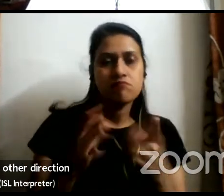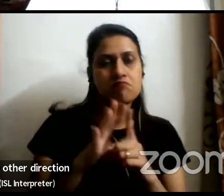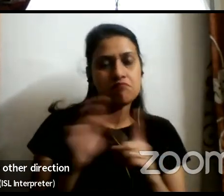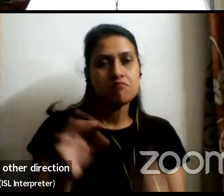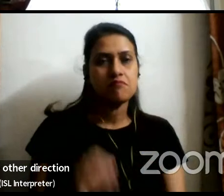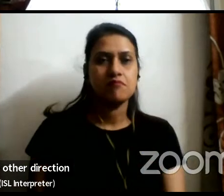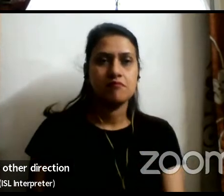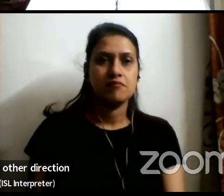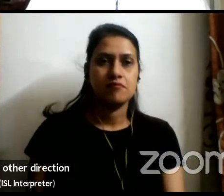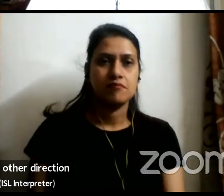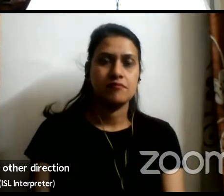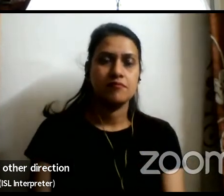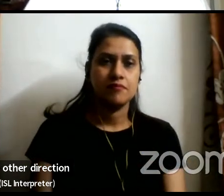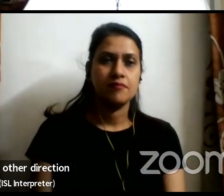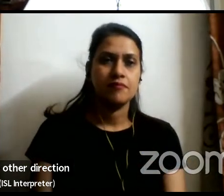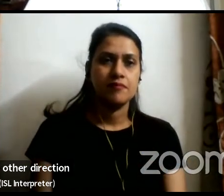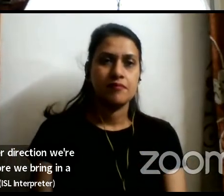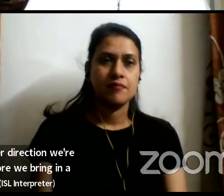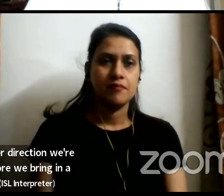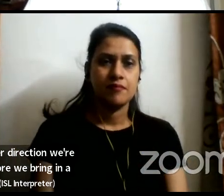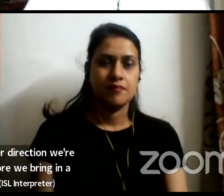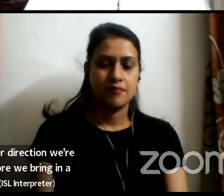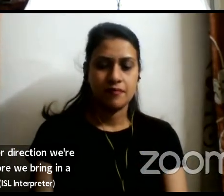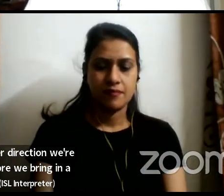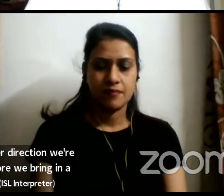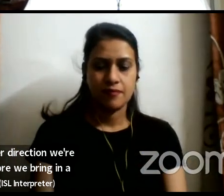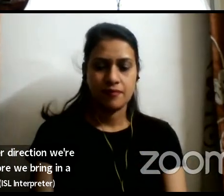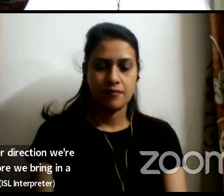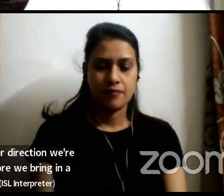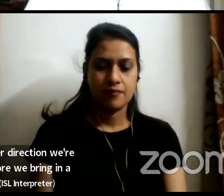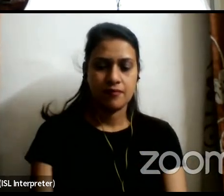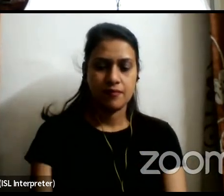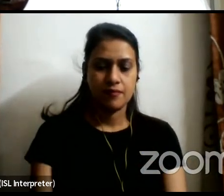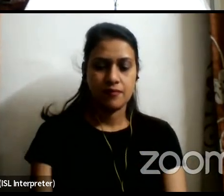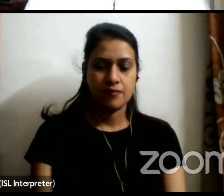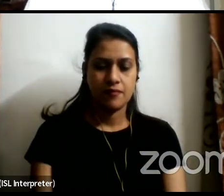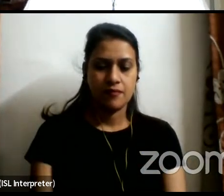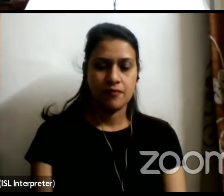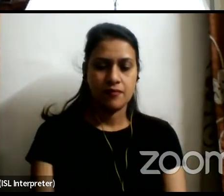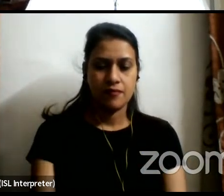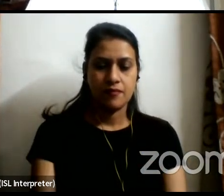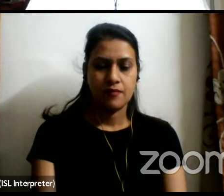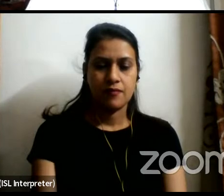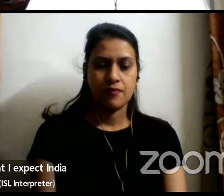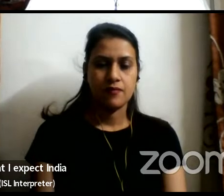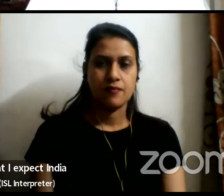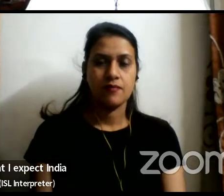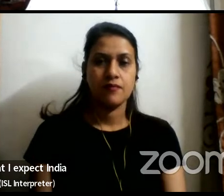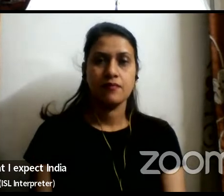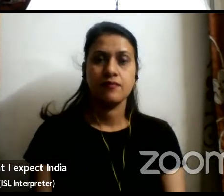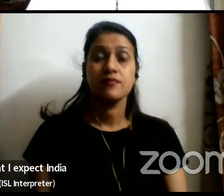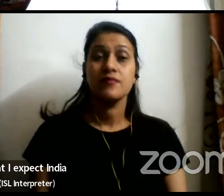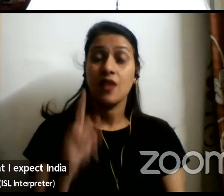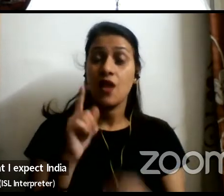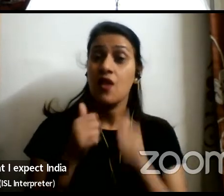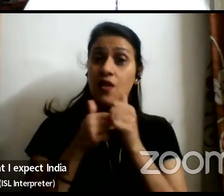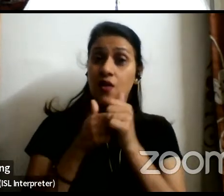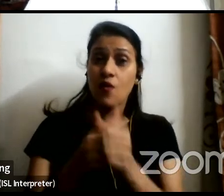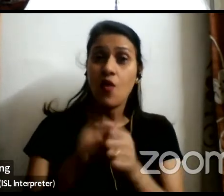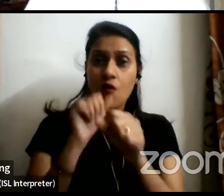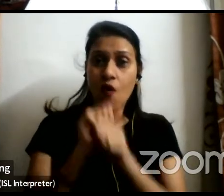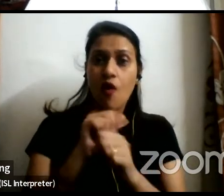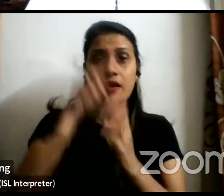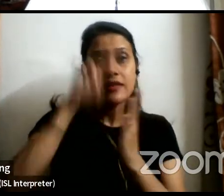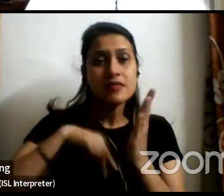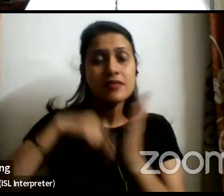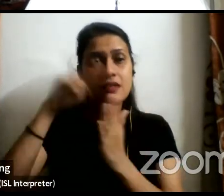think not that I expect India to ever do blind borrowing. I think they will form a committee, which they've formed, and they will study. But